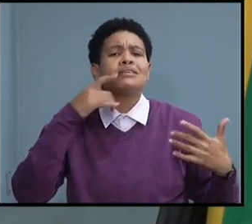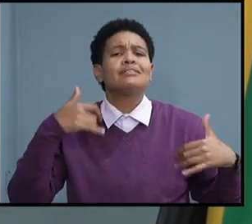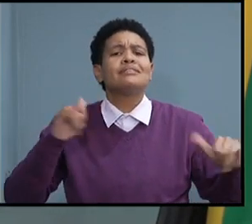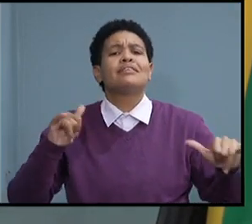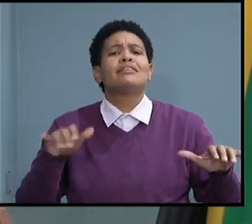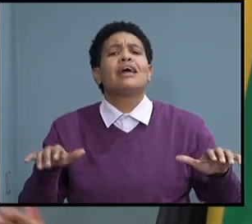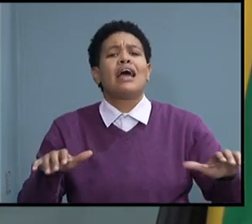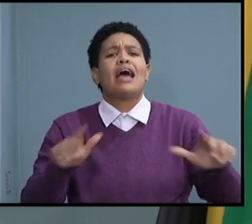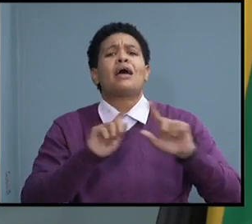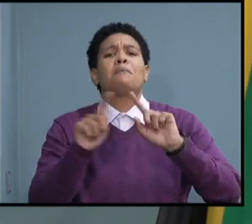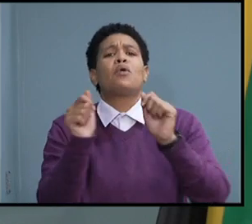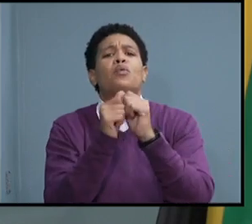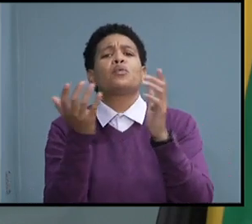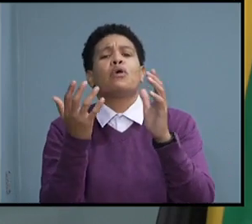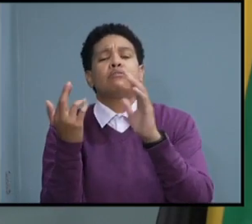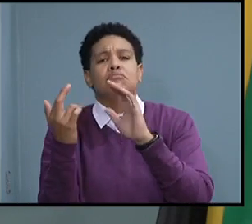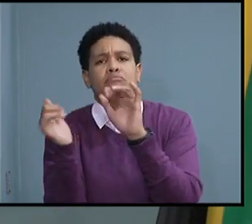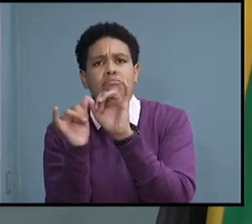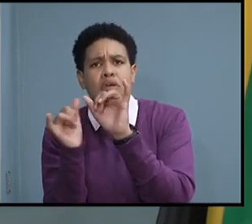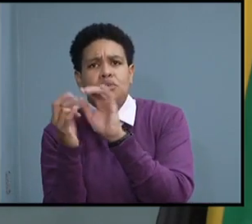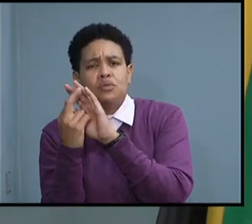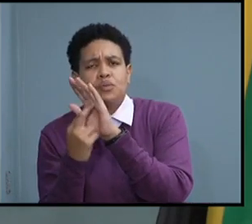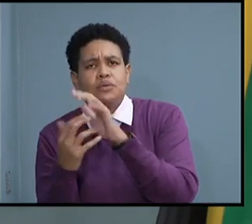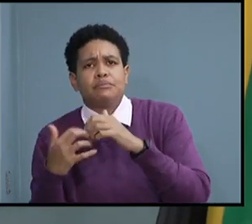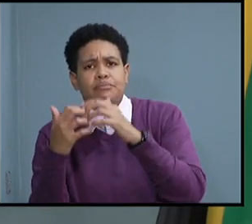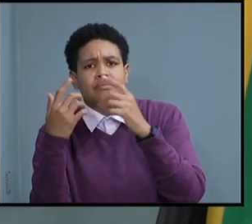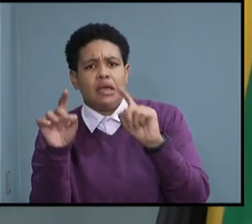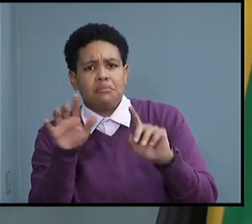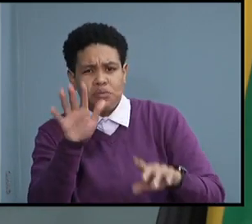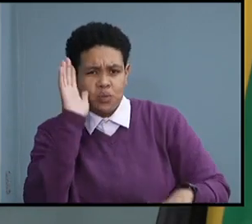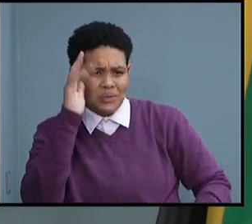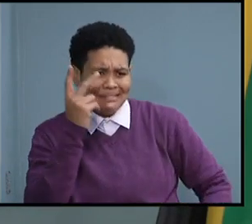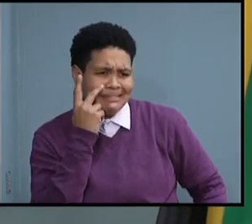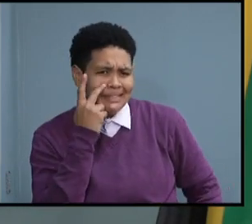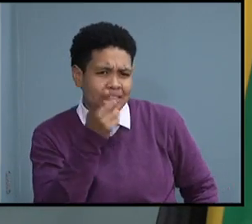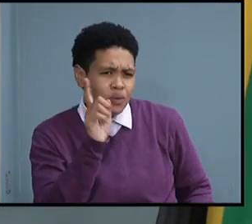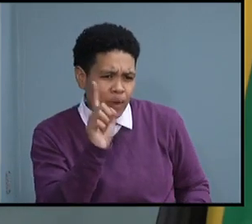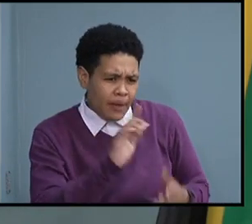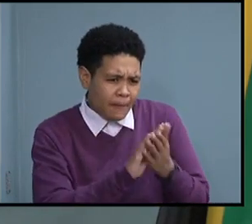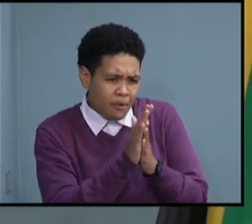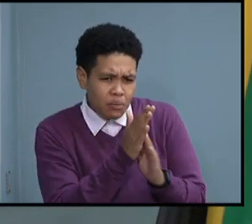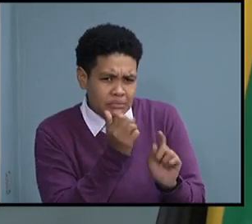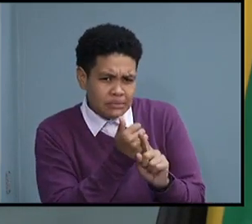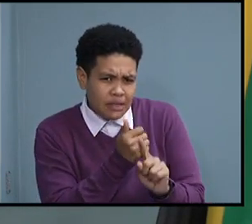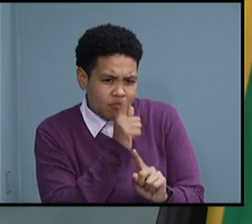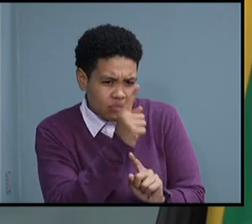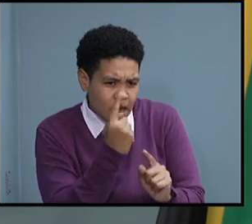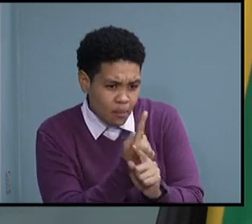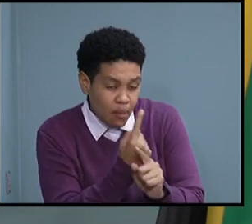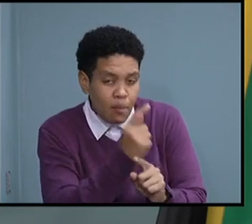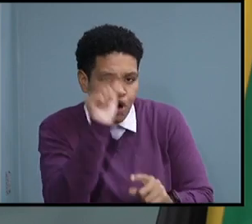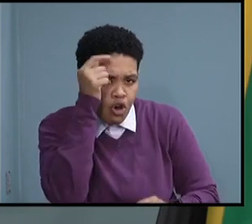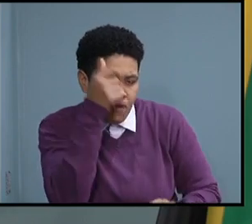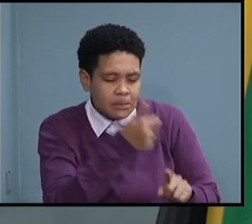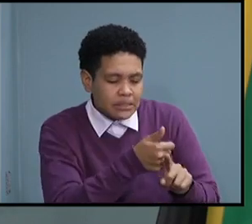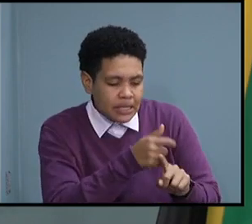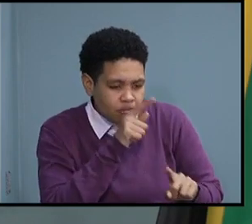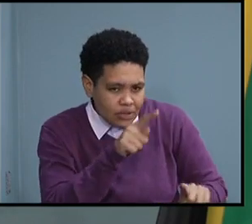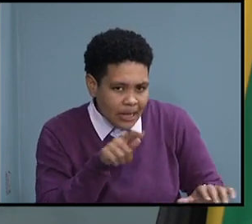act, but with measure. And you would have seen that where it became appropriate, the government